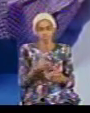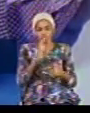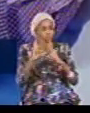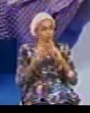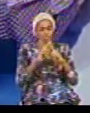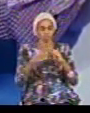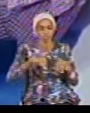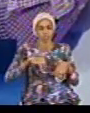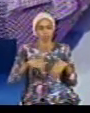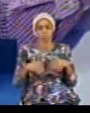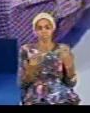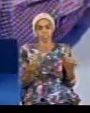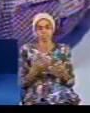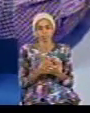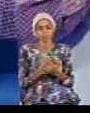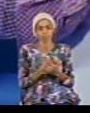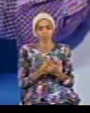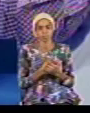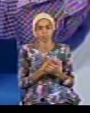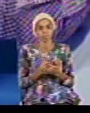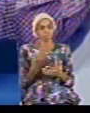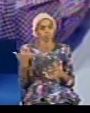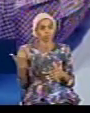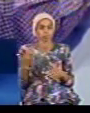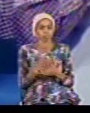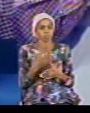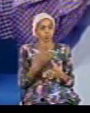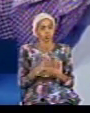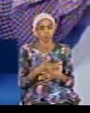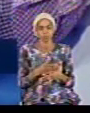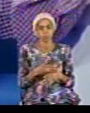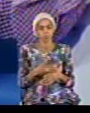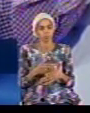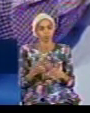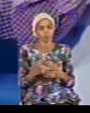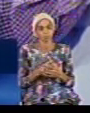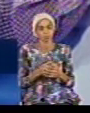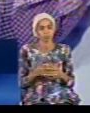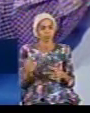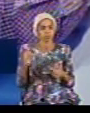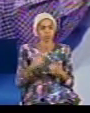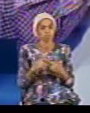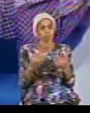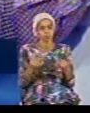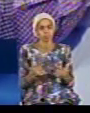But what happened disturbed. Now? Very, very disturbed. Up till now,